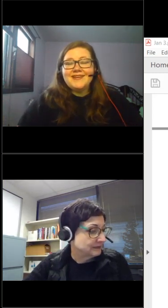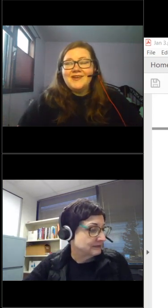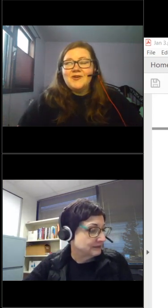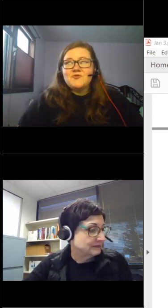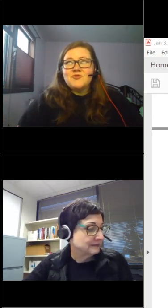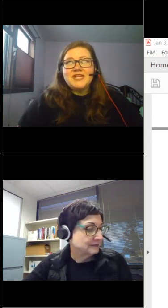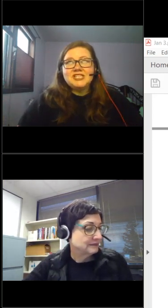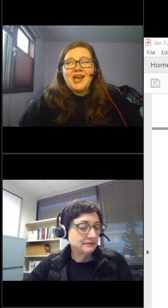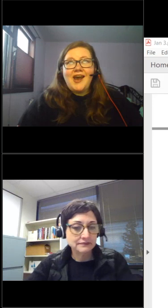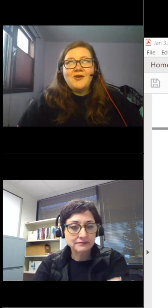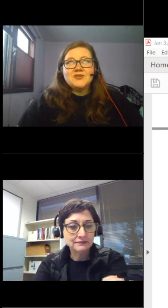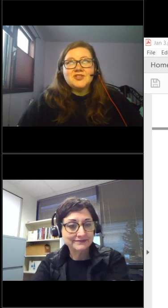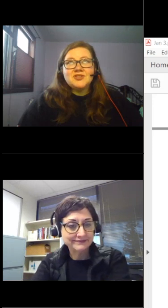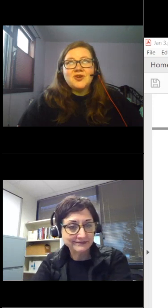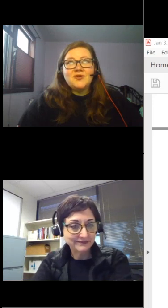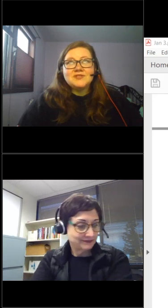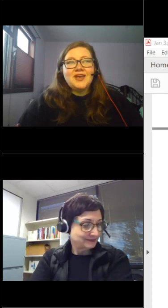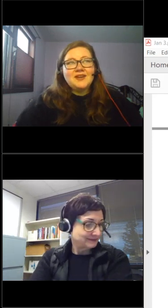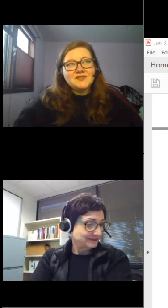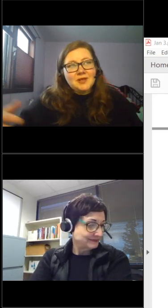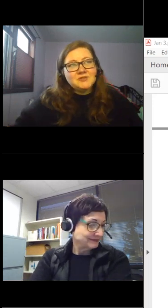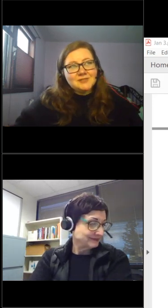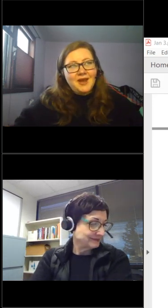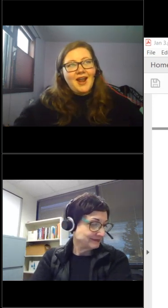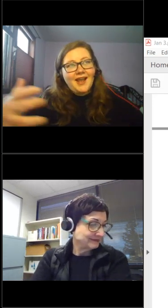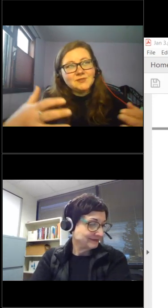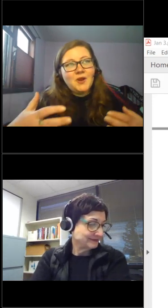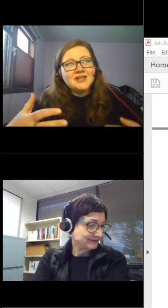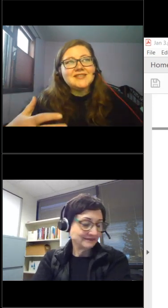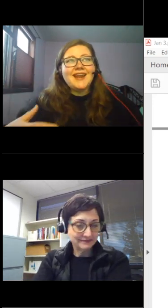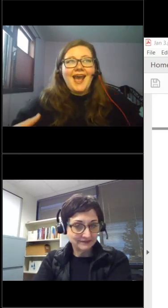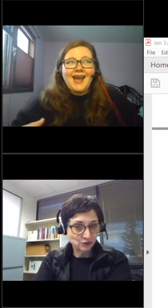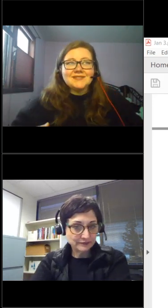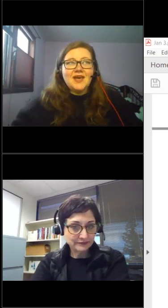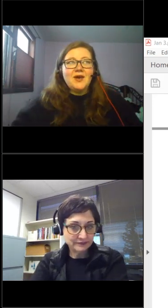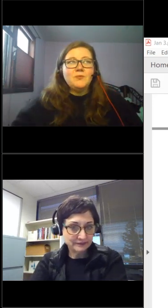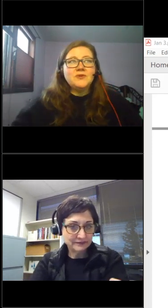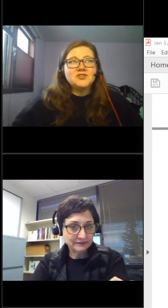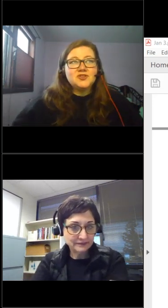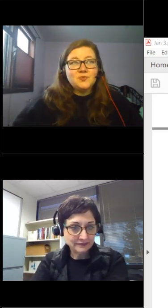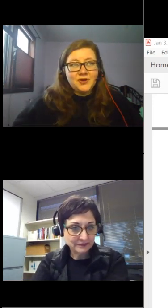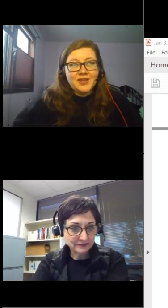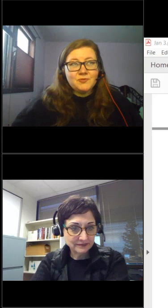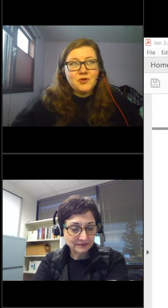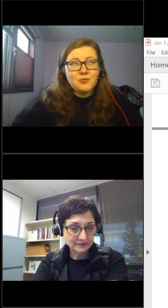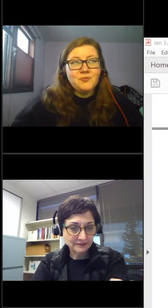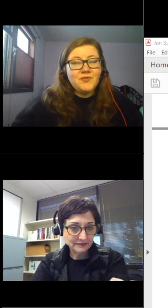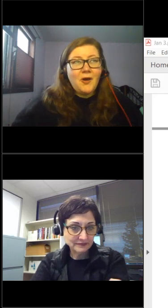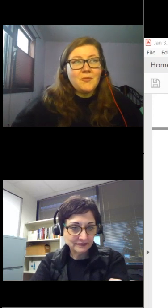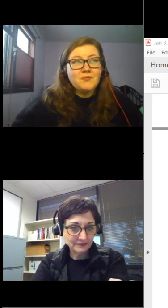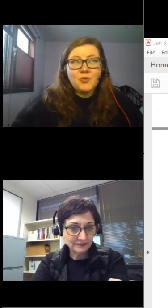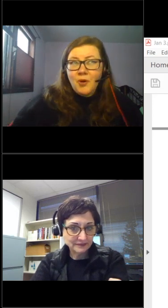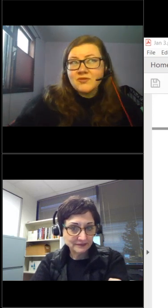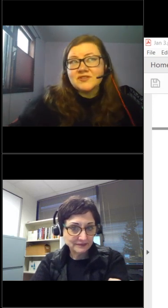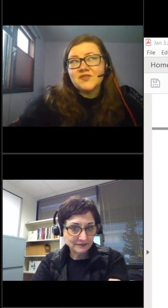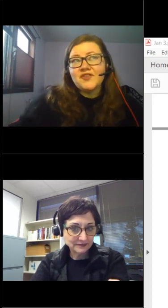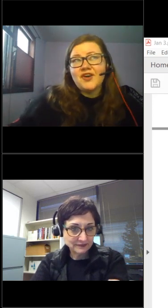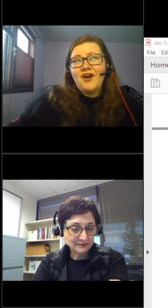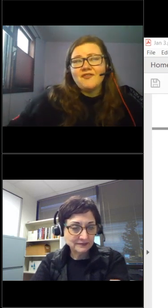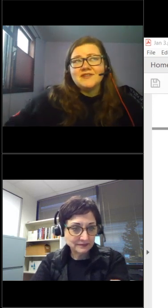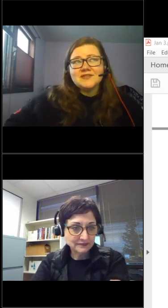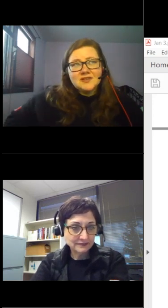we reach out to those kind of subject matter experts and ask them to put in proposals